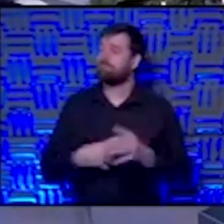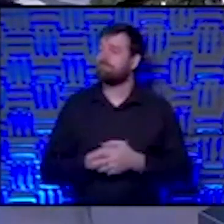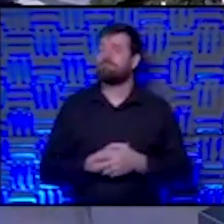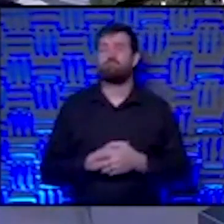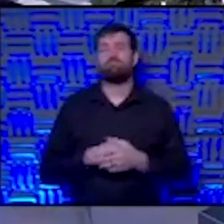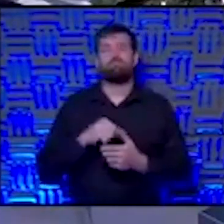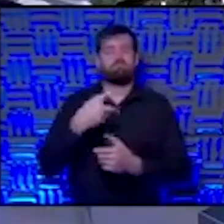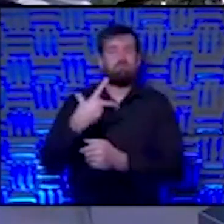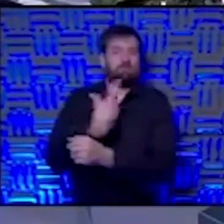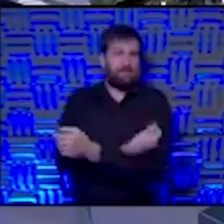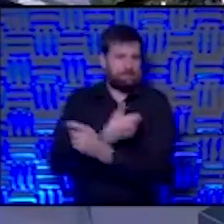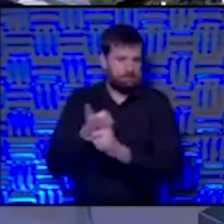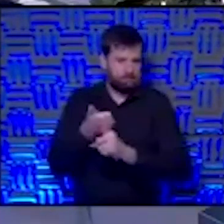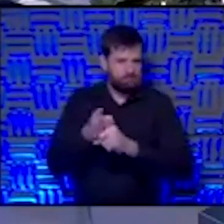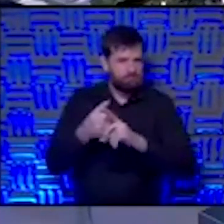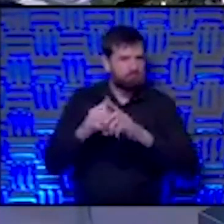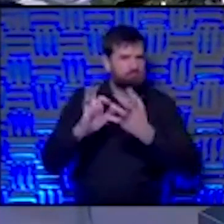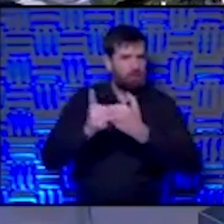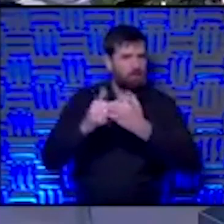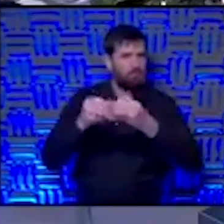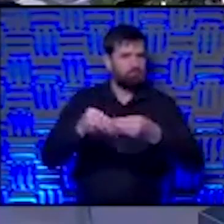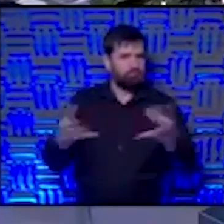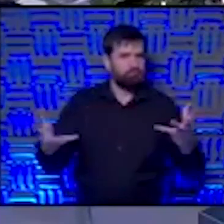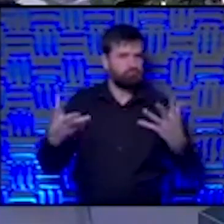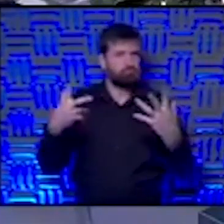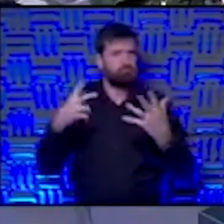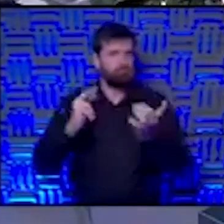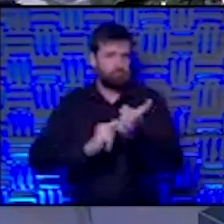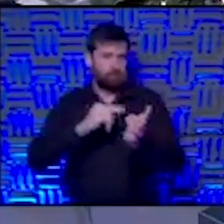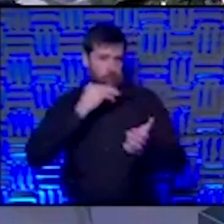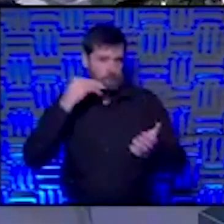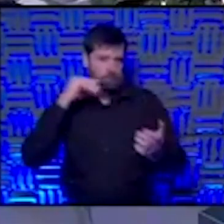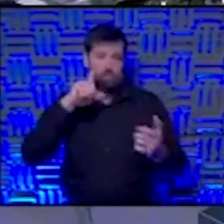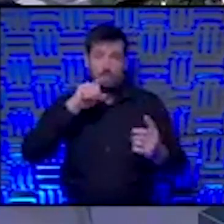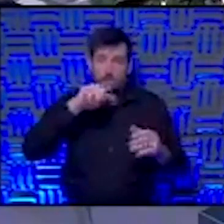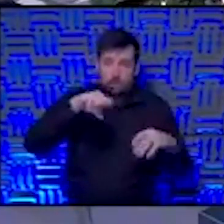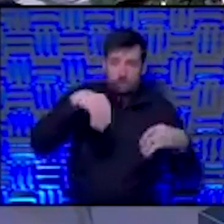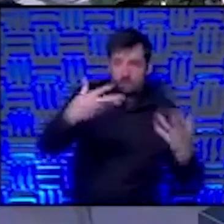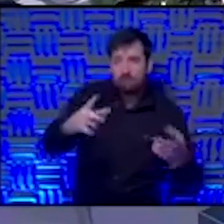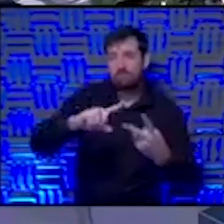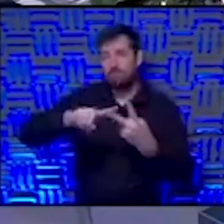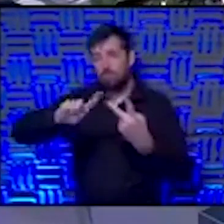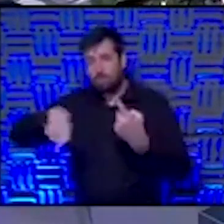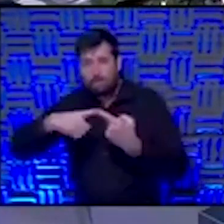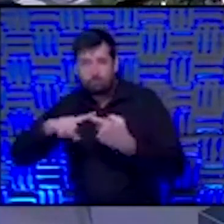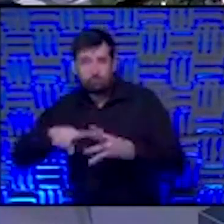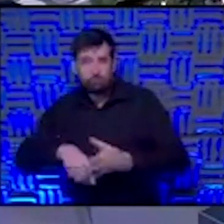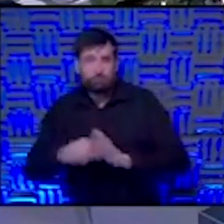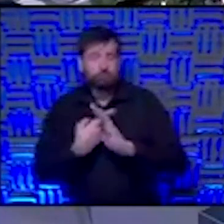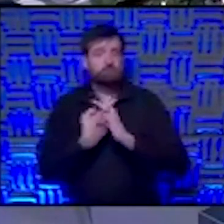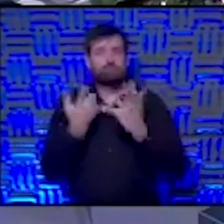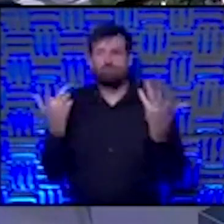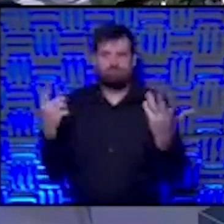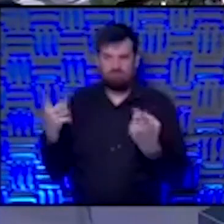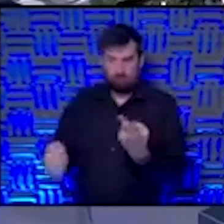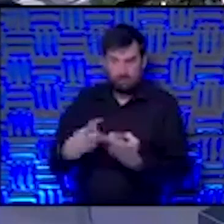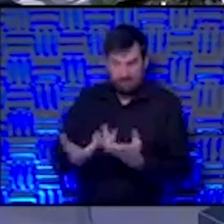how the vaccine's being rolled out to nursing homes. What's that process look like? Who's getting vaccinated? When is it going to start? When are you going to be